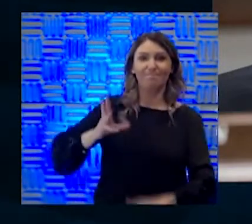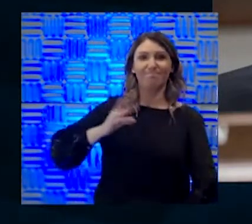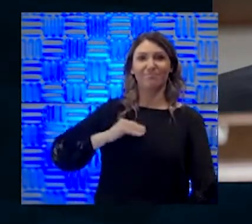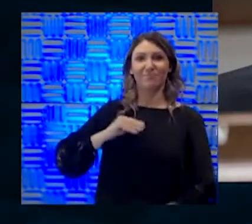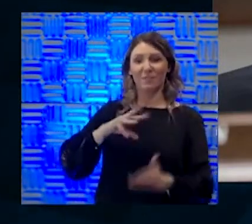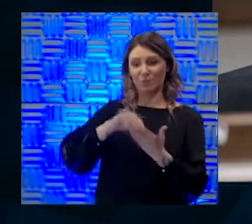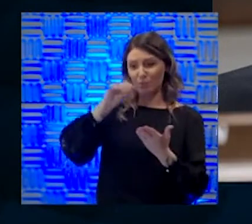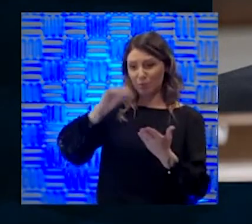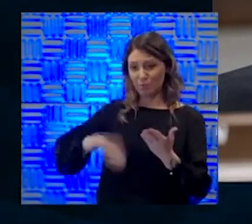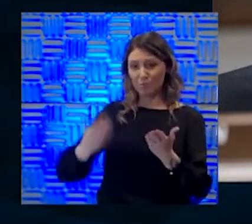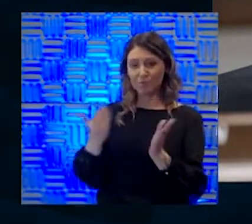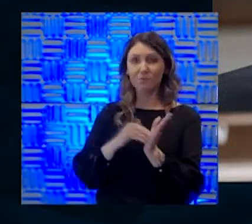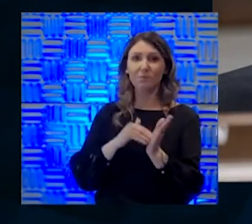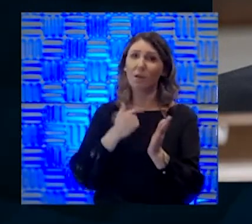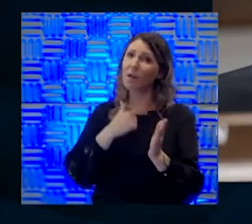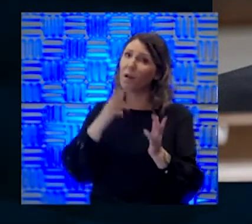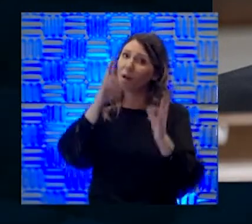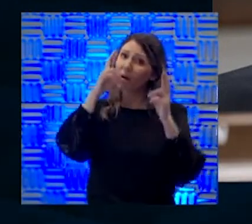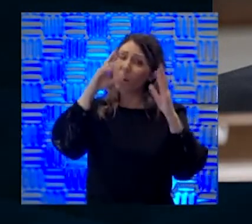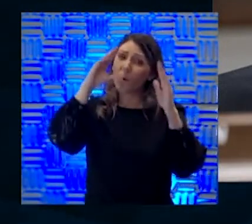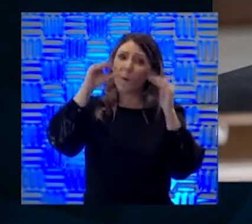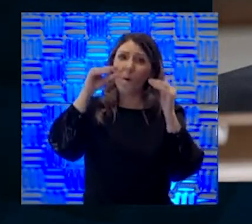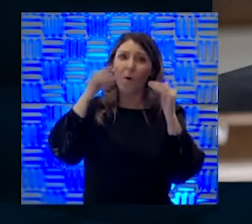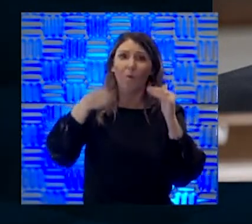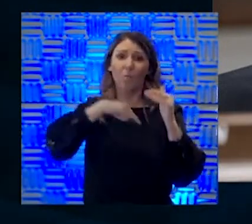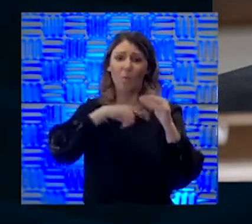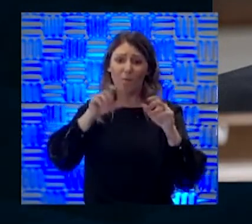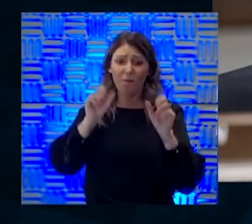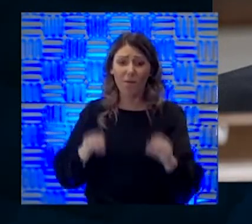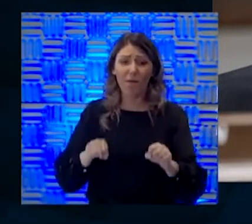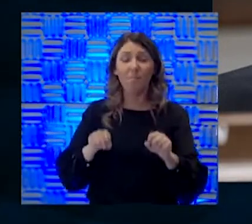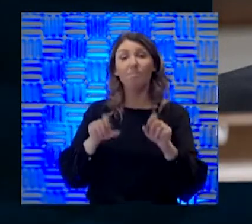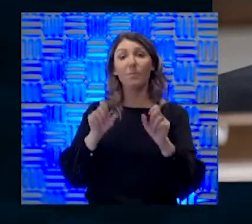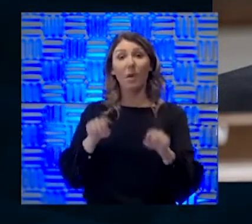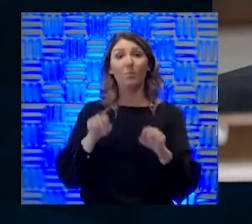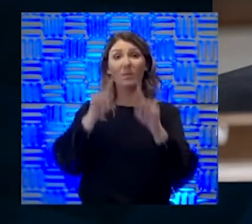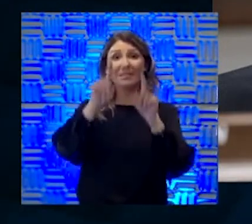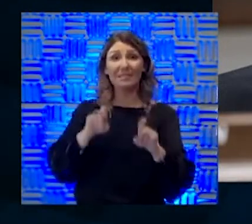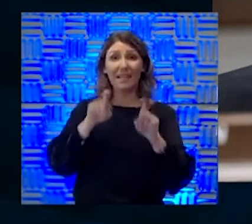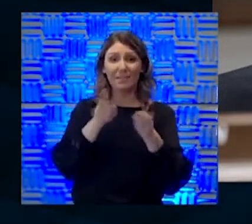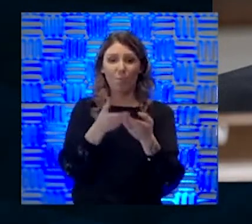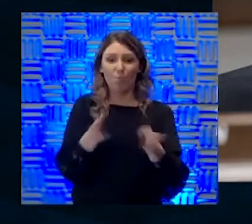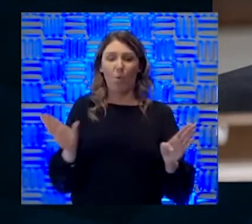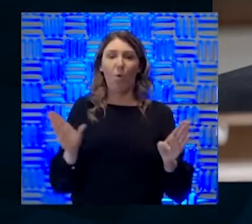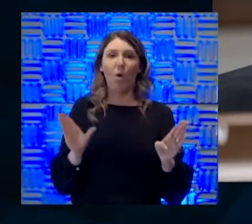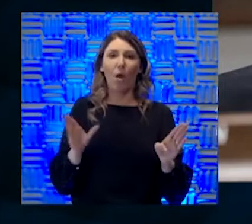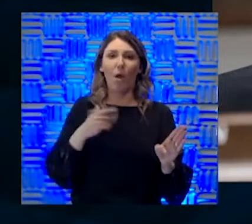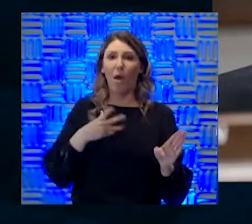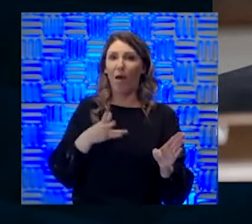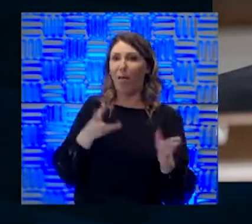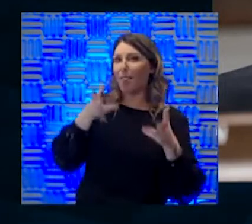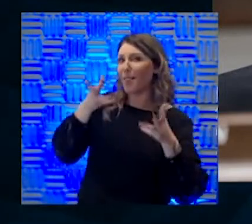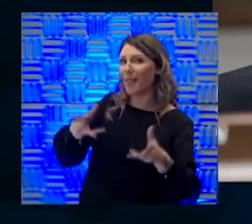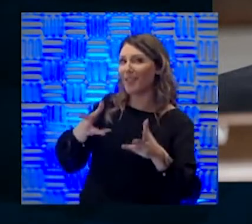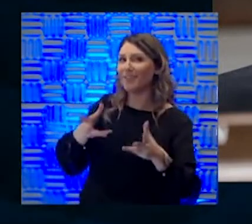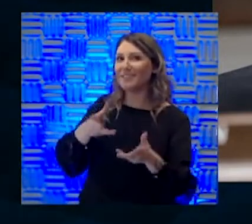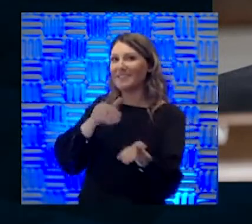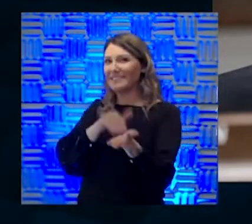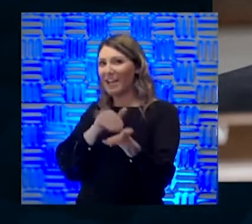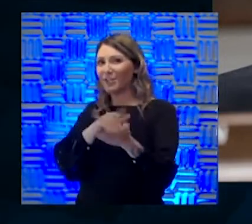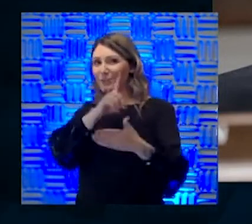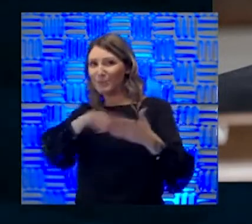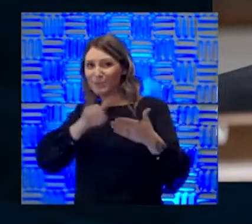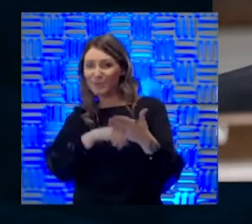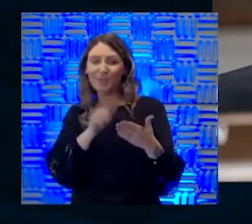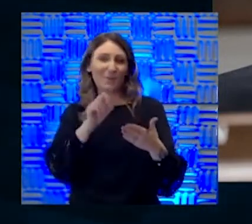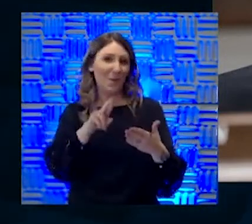students, I sure hope we're in a position to be able to test broadly I'll leave it to the doctors to criticize or